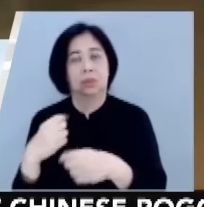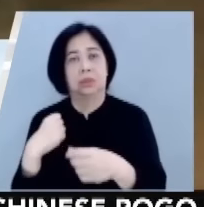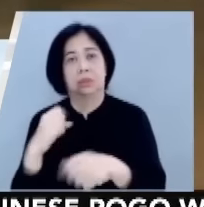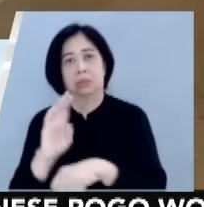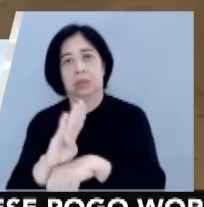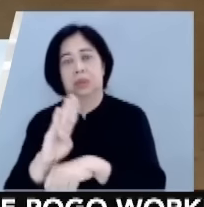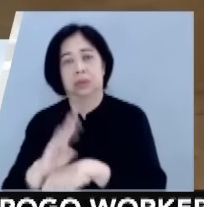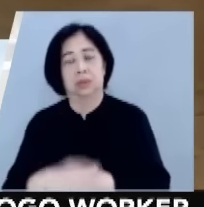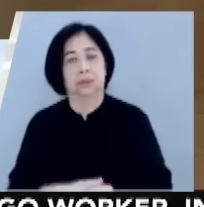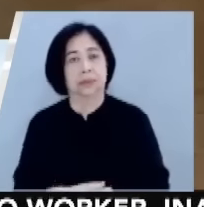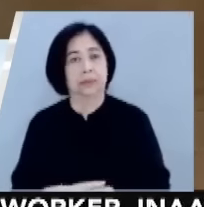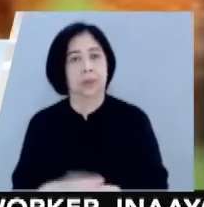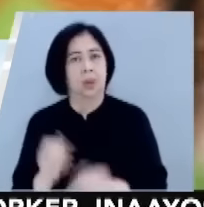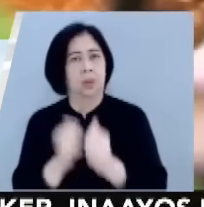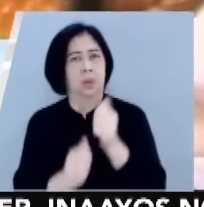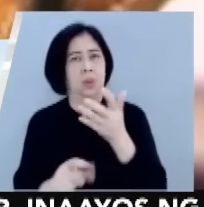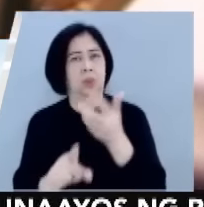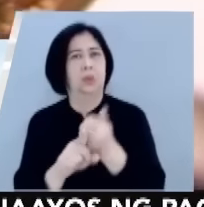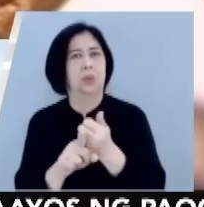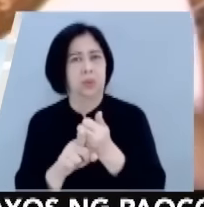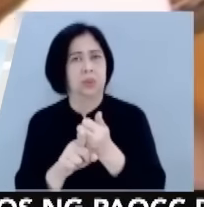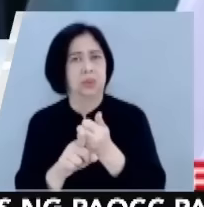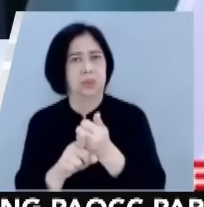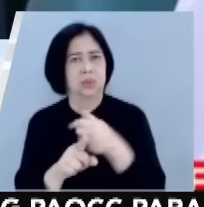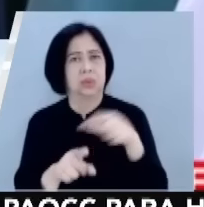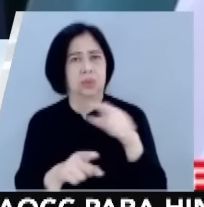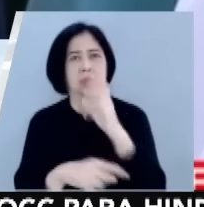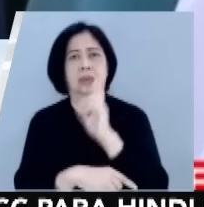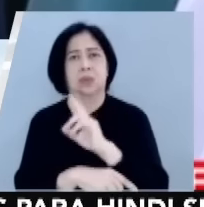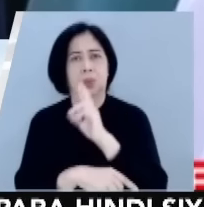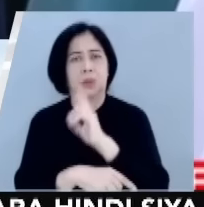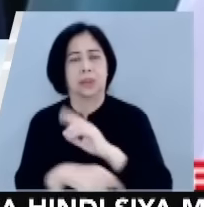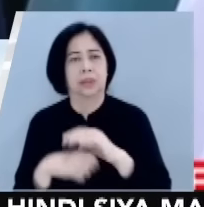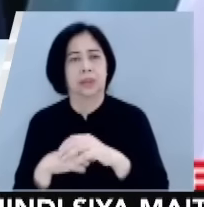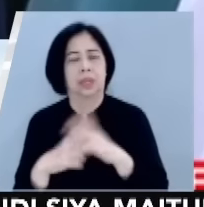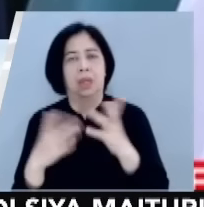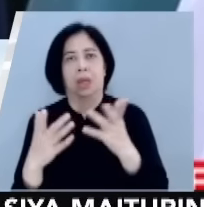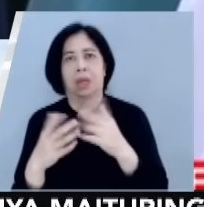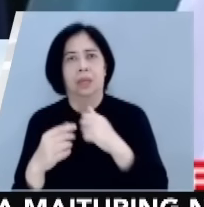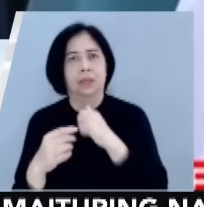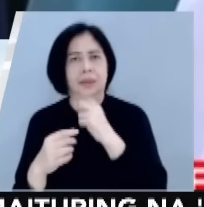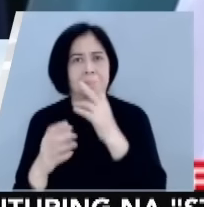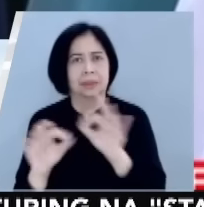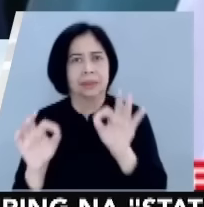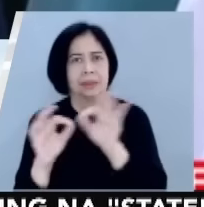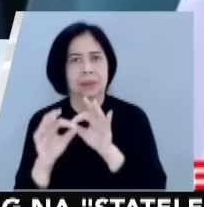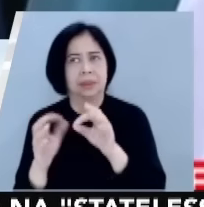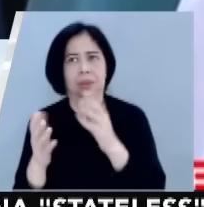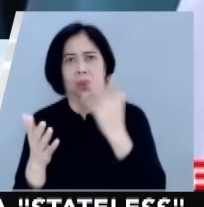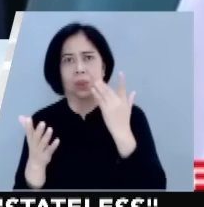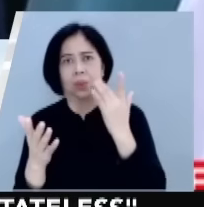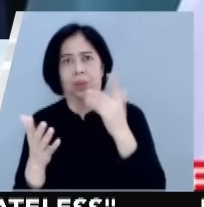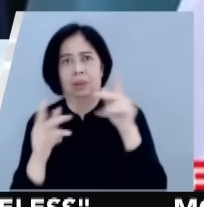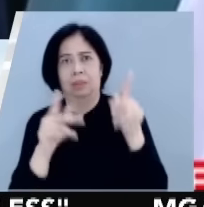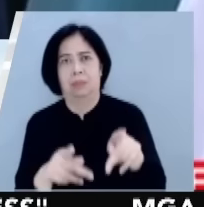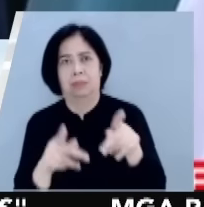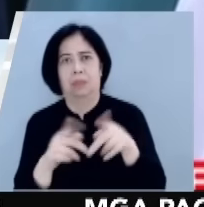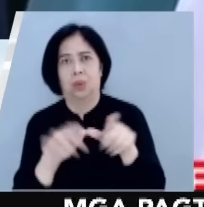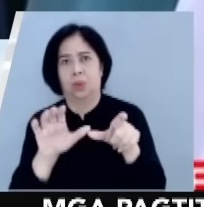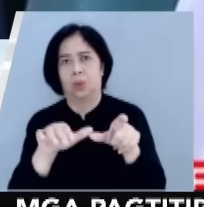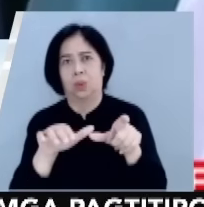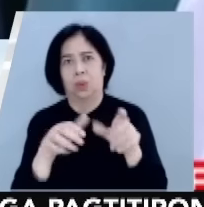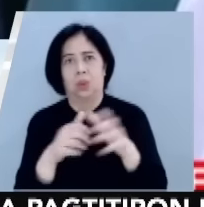Ang pinaka-apektado raw dito, ang mga restaurant. I fail to see the significance of why a person with disability is allowed